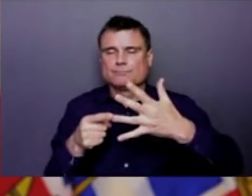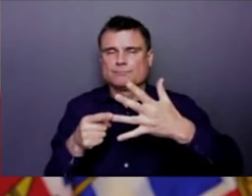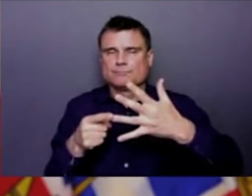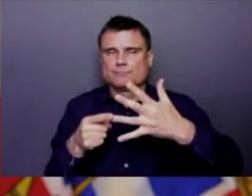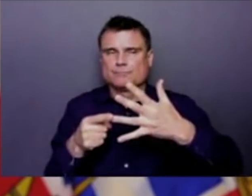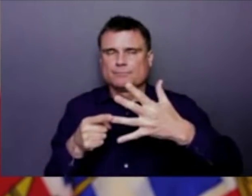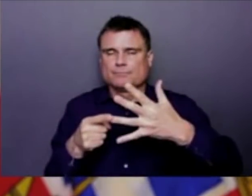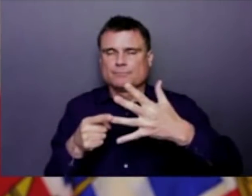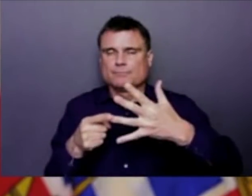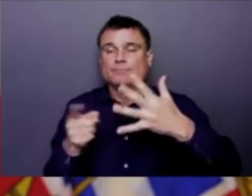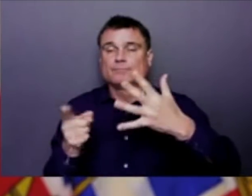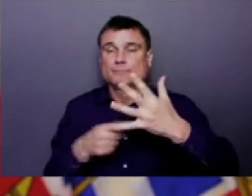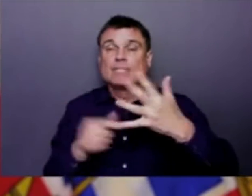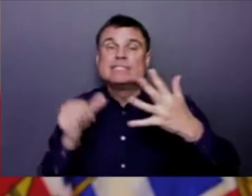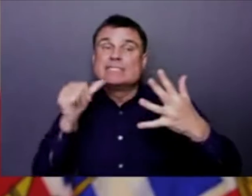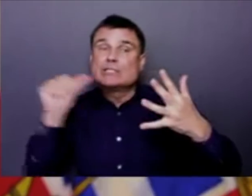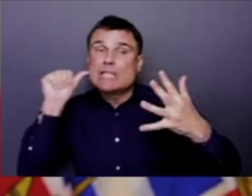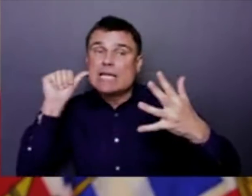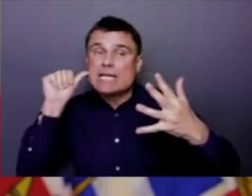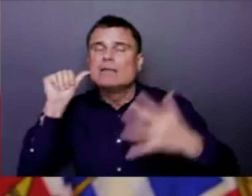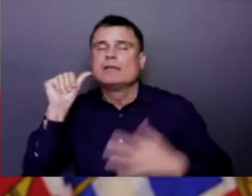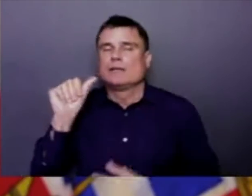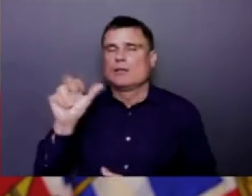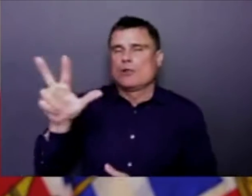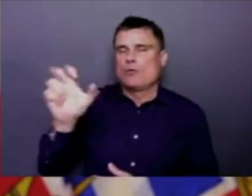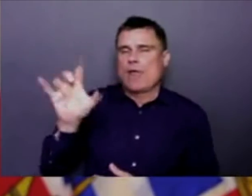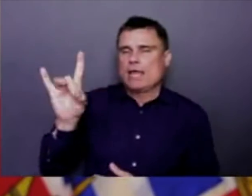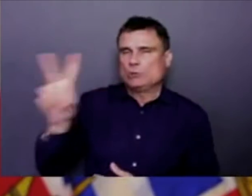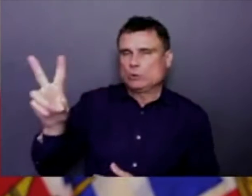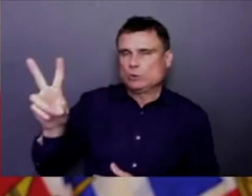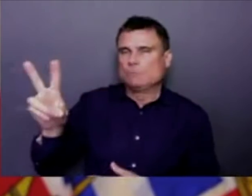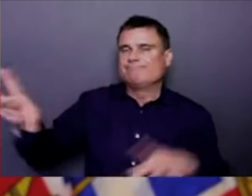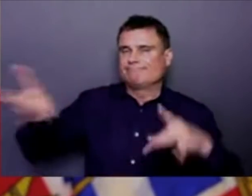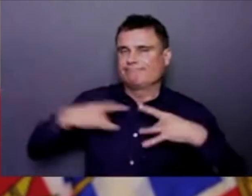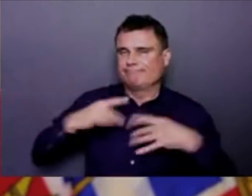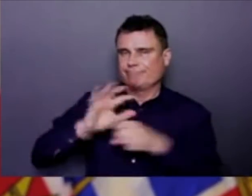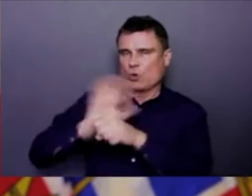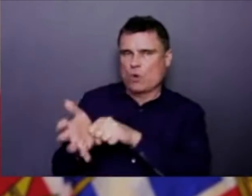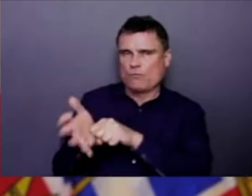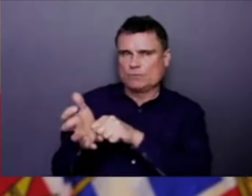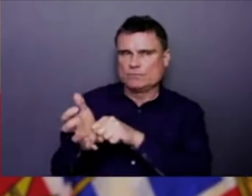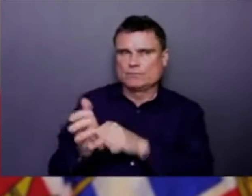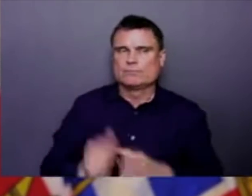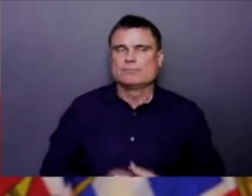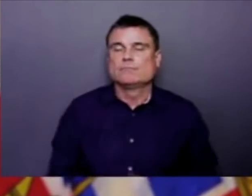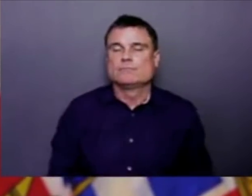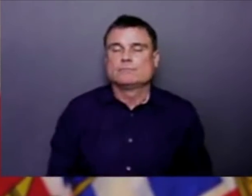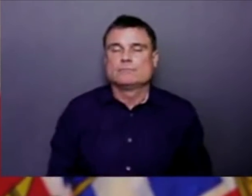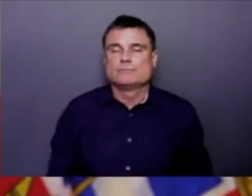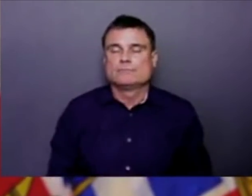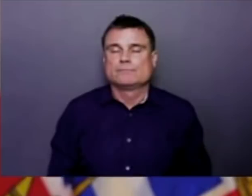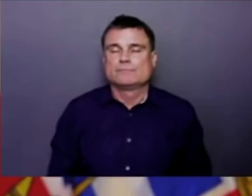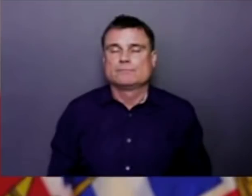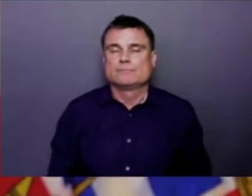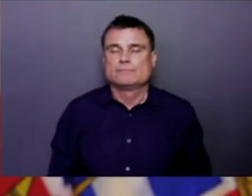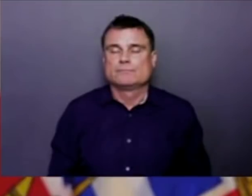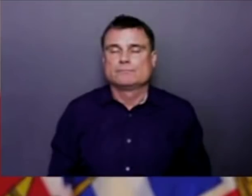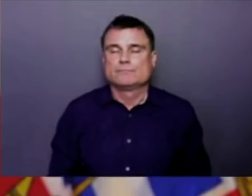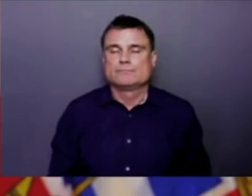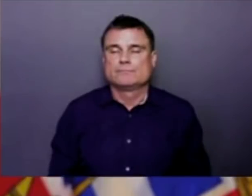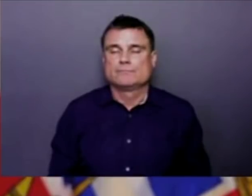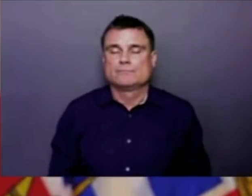cases. Finally, in the last 24 hours from Monday to today, we had 382 new